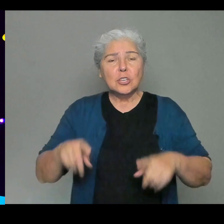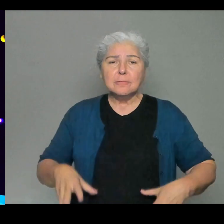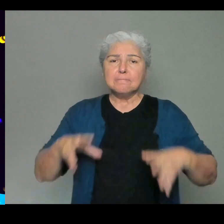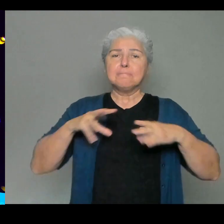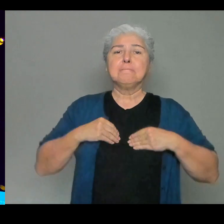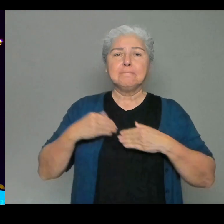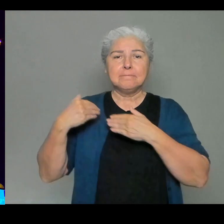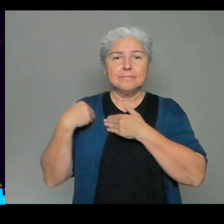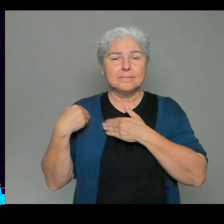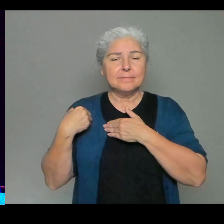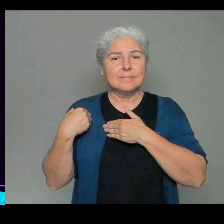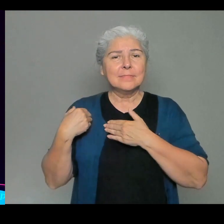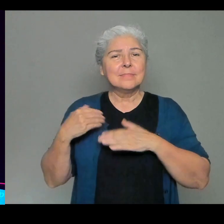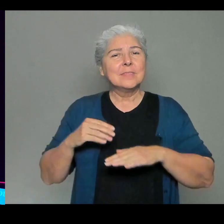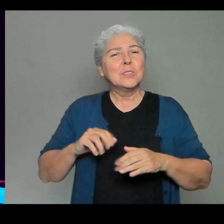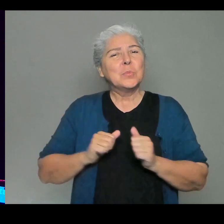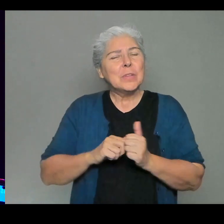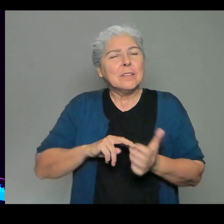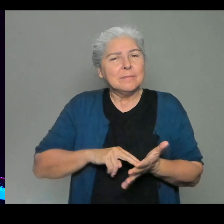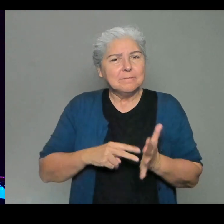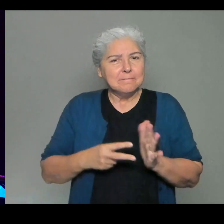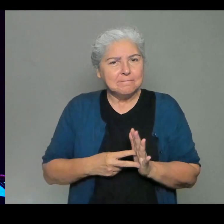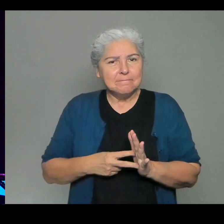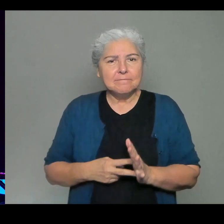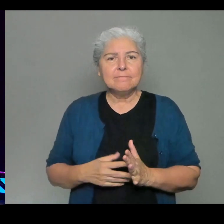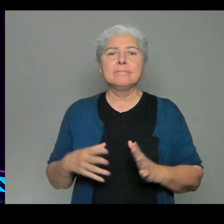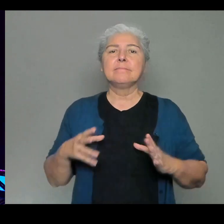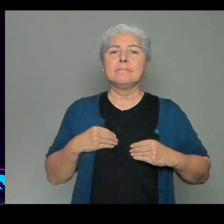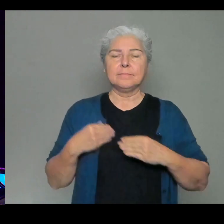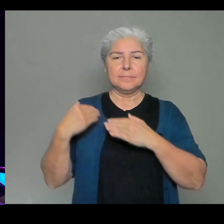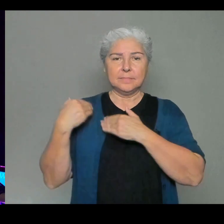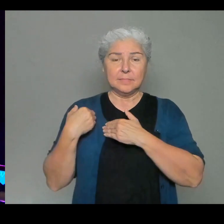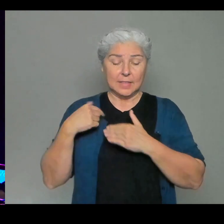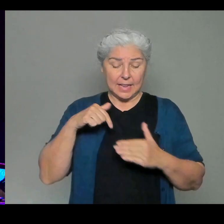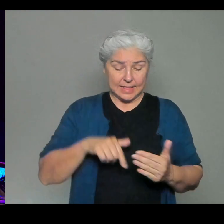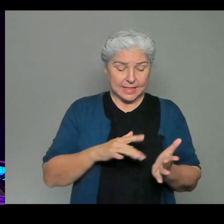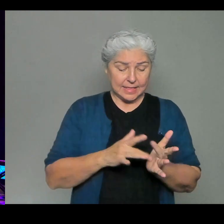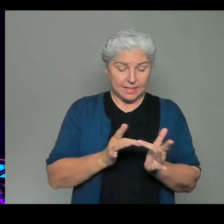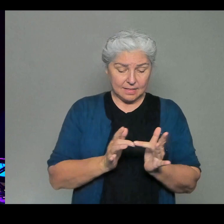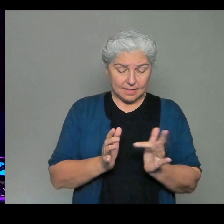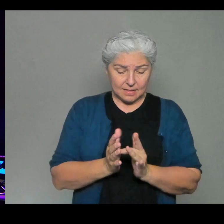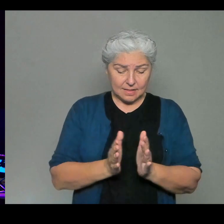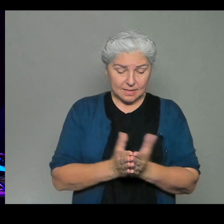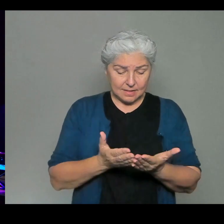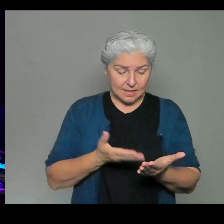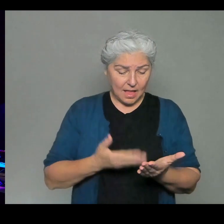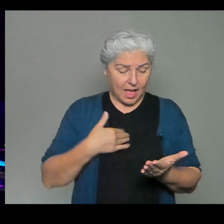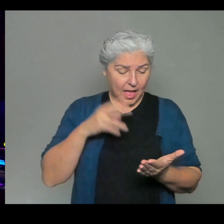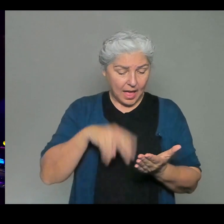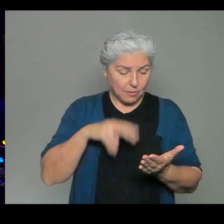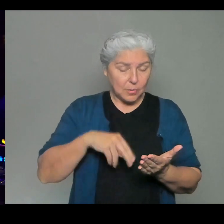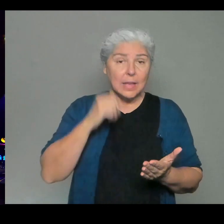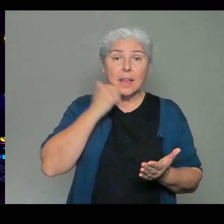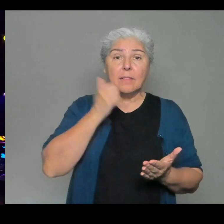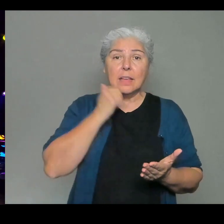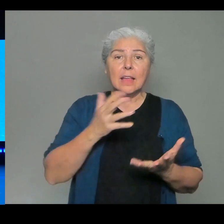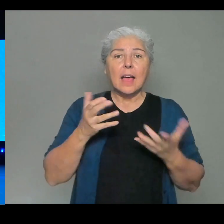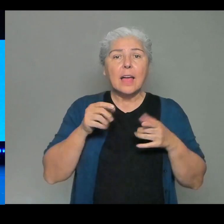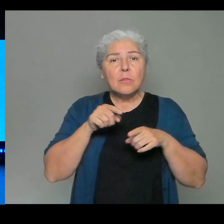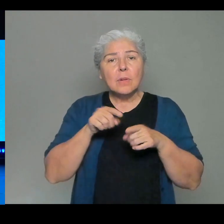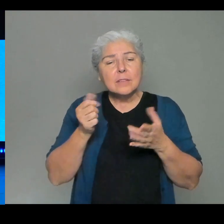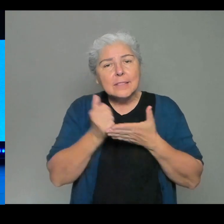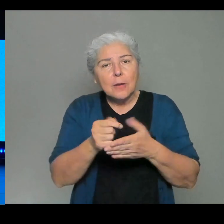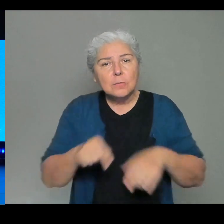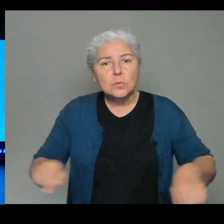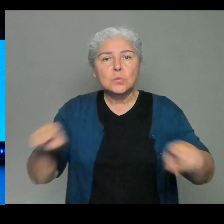take ownership. Take intentional responsibility. I'm going to read this book every single day. And what I want to do